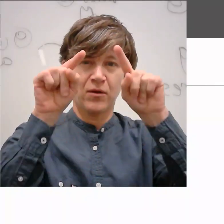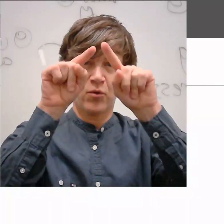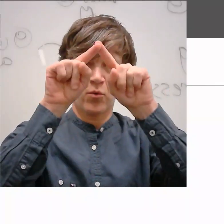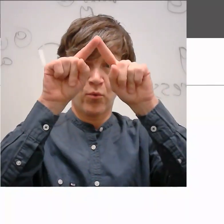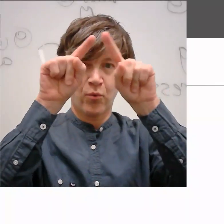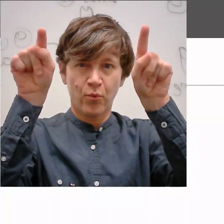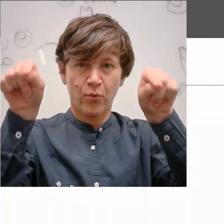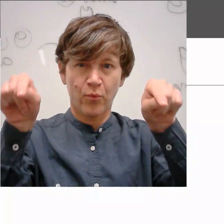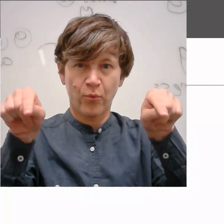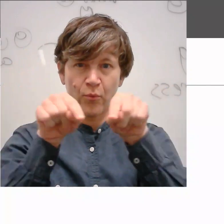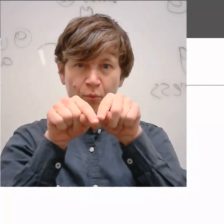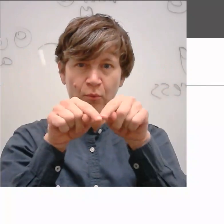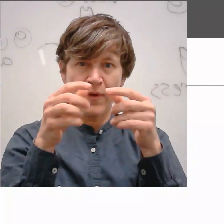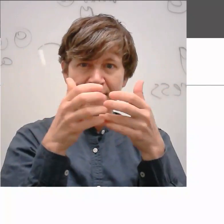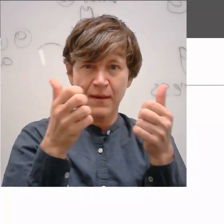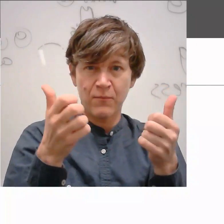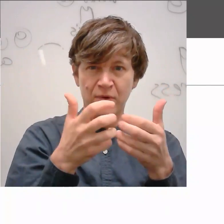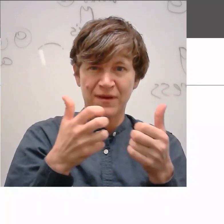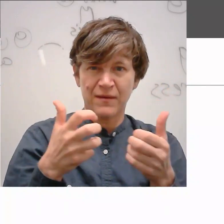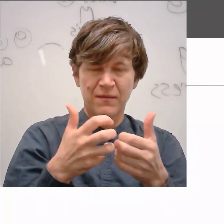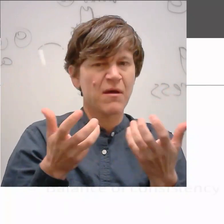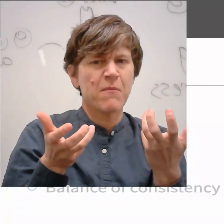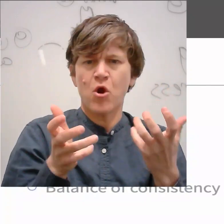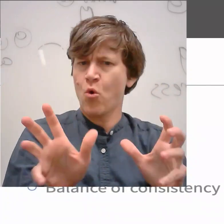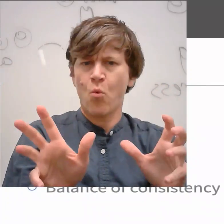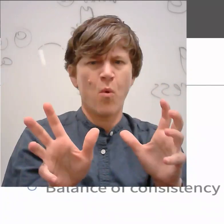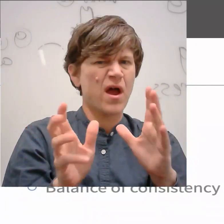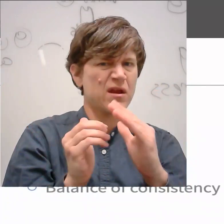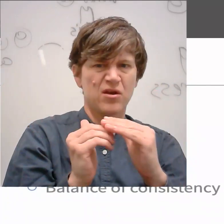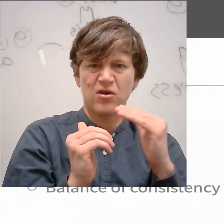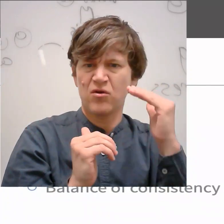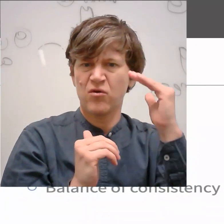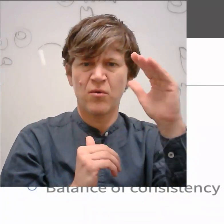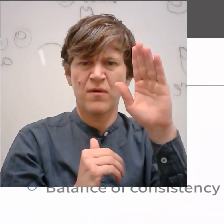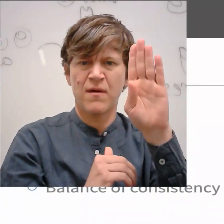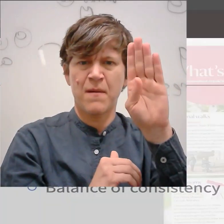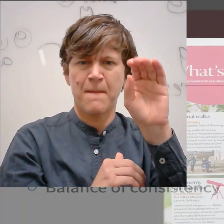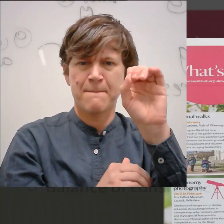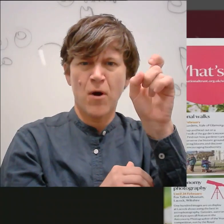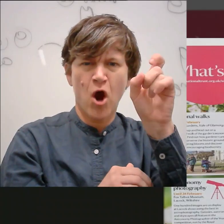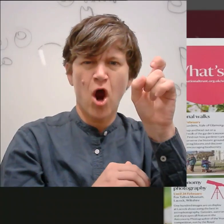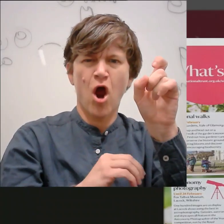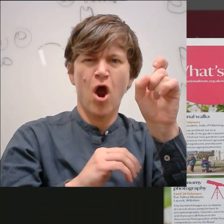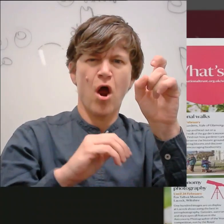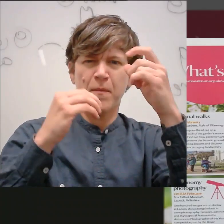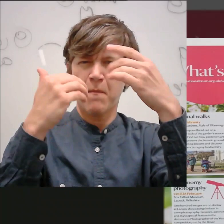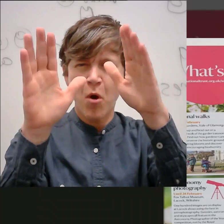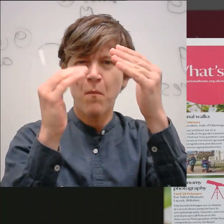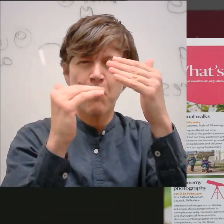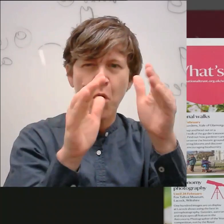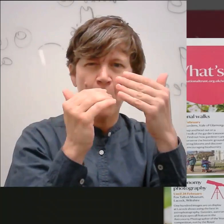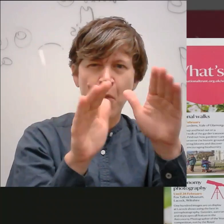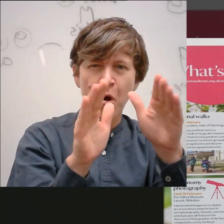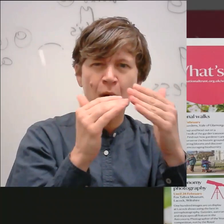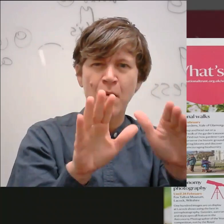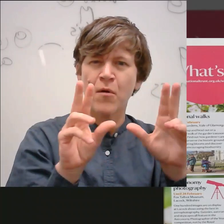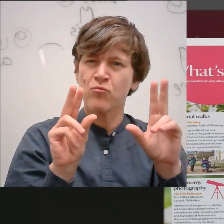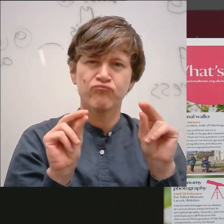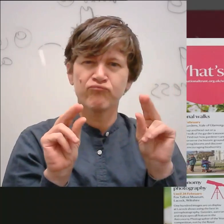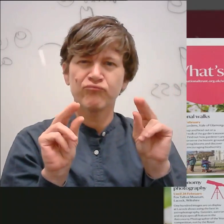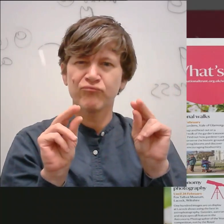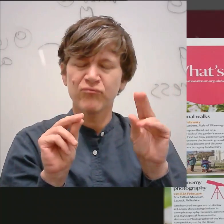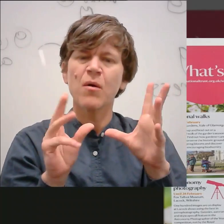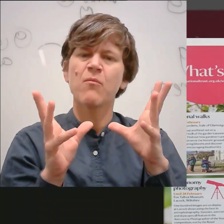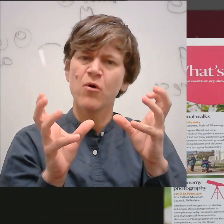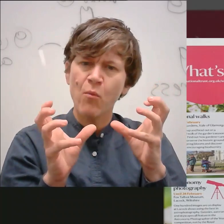boxy. Really, what we're after is a balance of consistency while at the same time